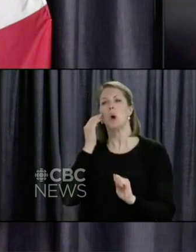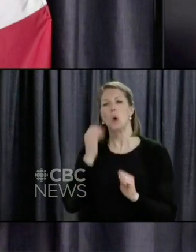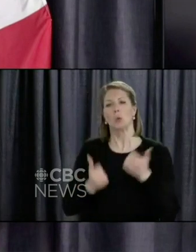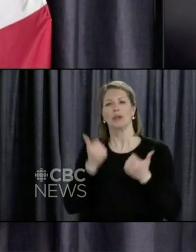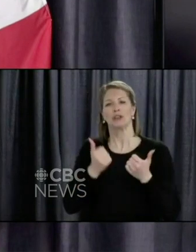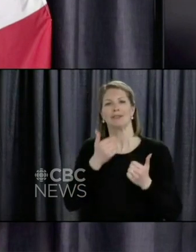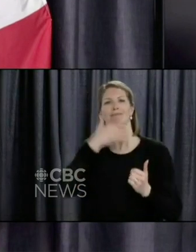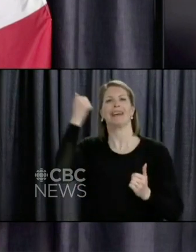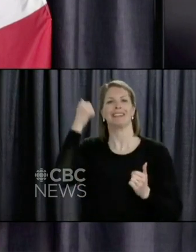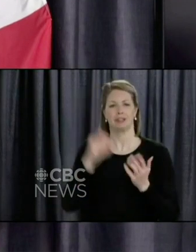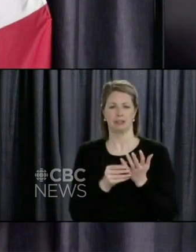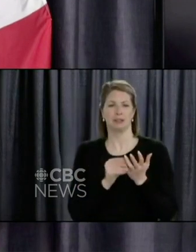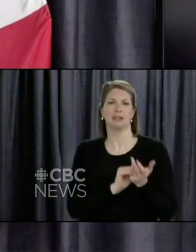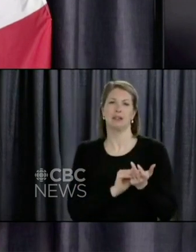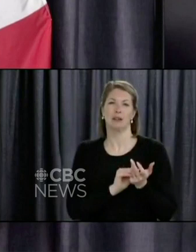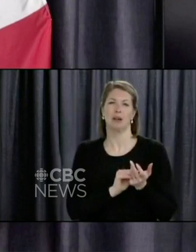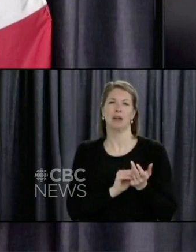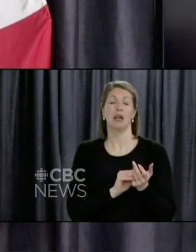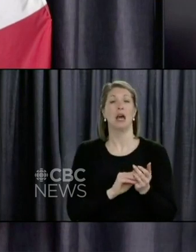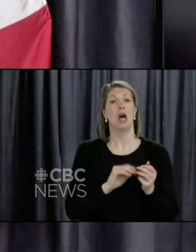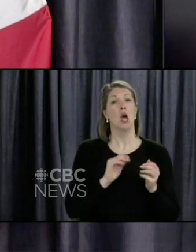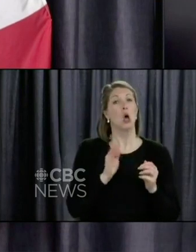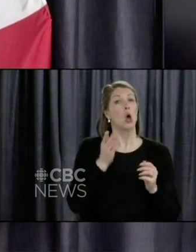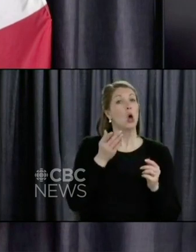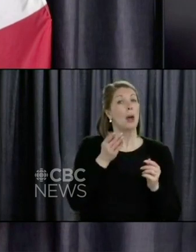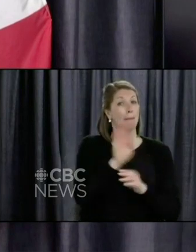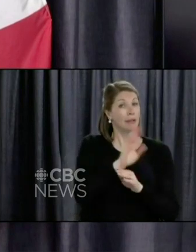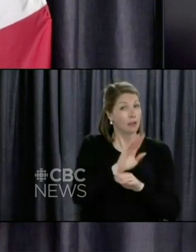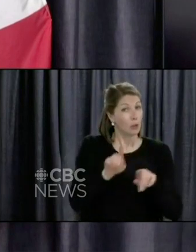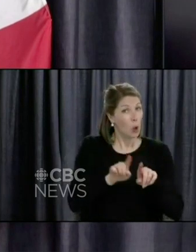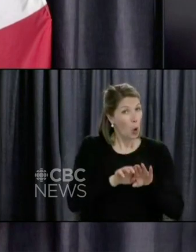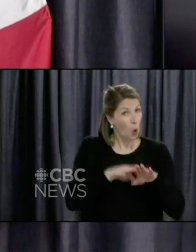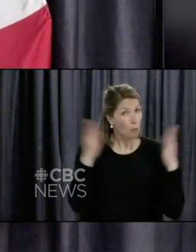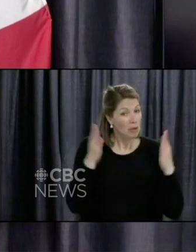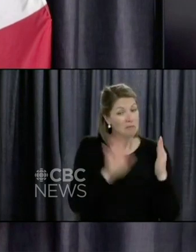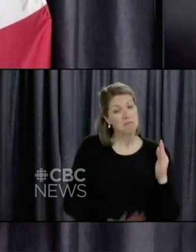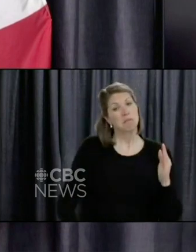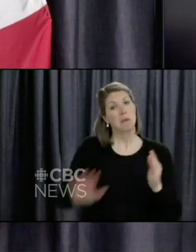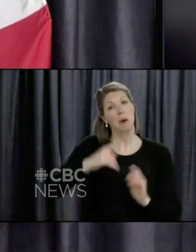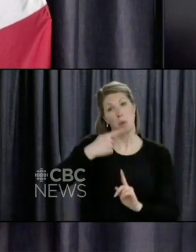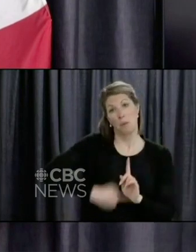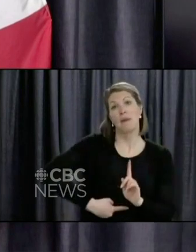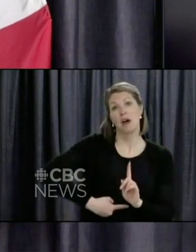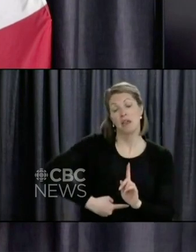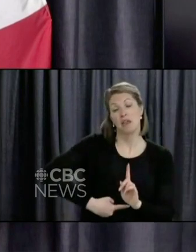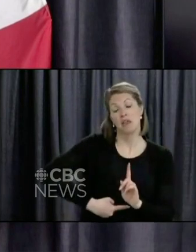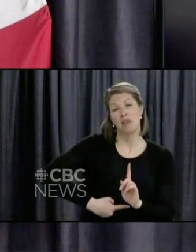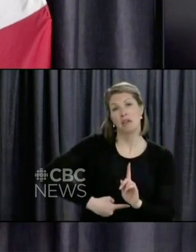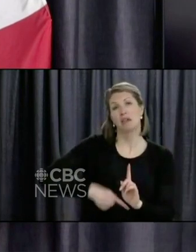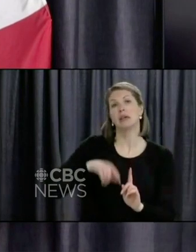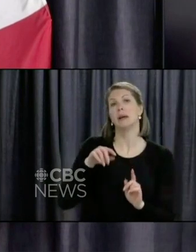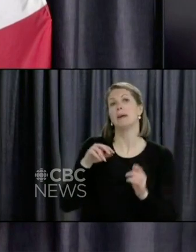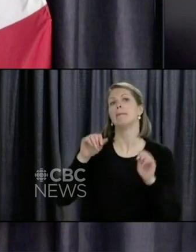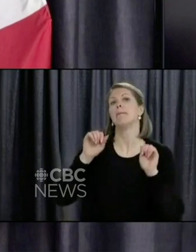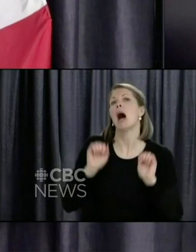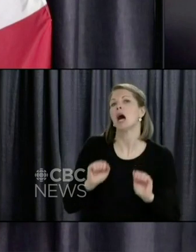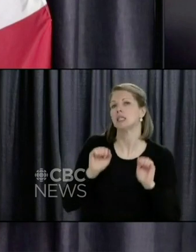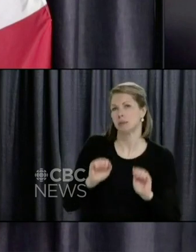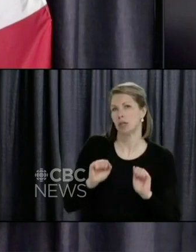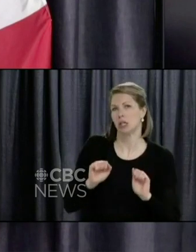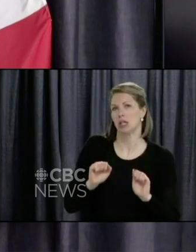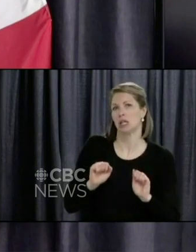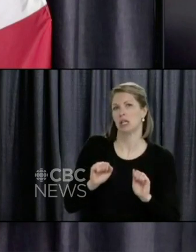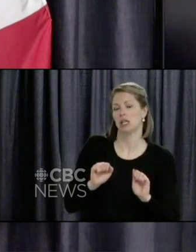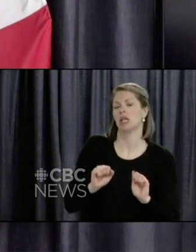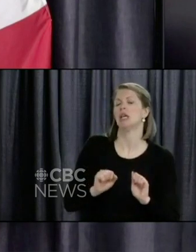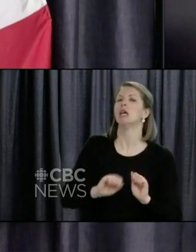that's because if the virus is going to stay, and without a vaccine, we're going to be about maybe 1 to 2